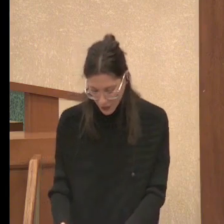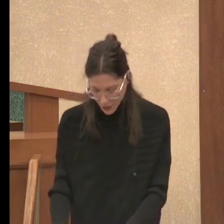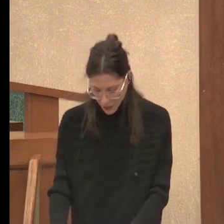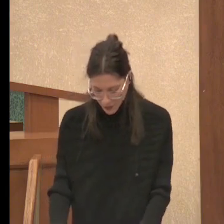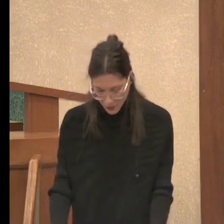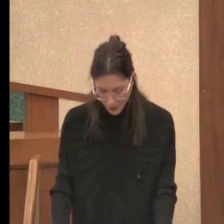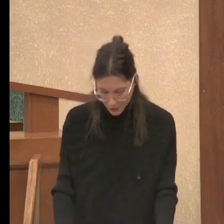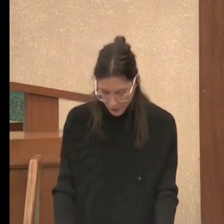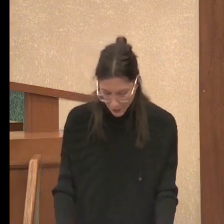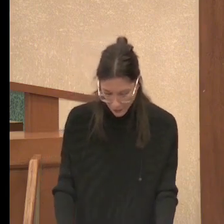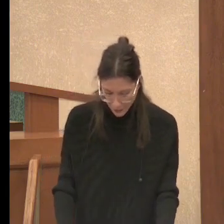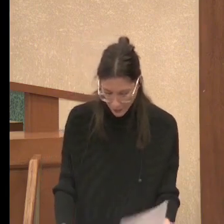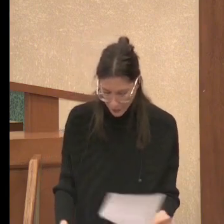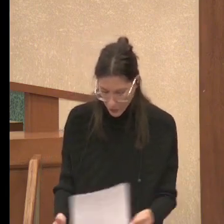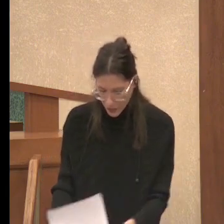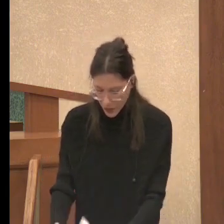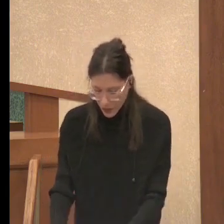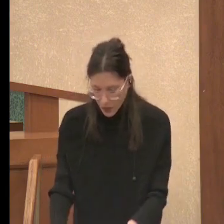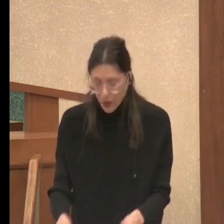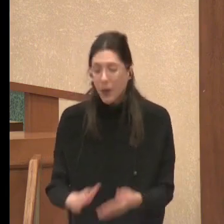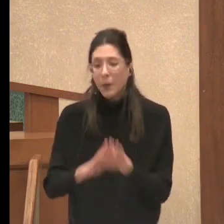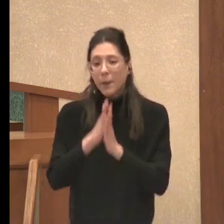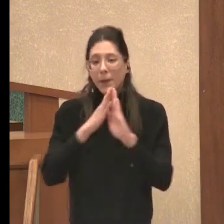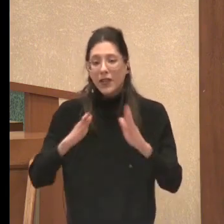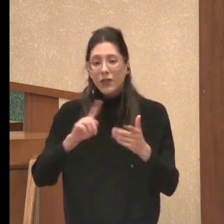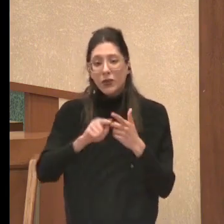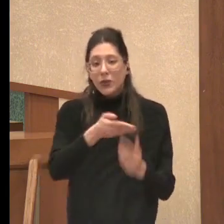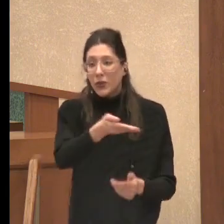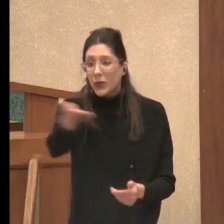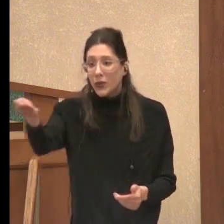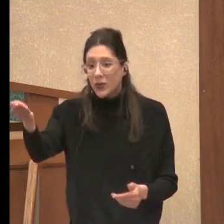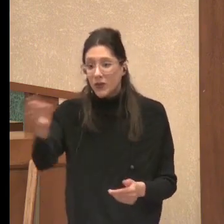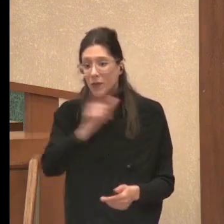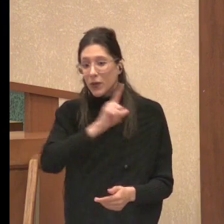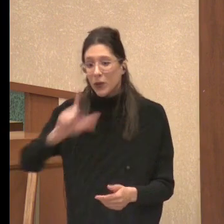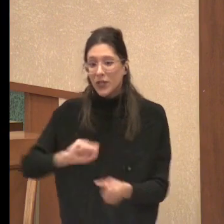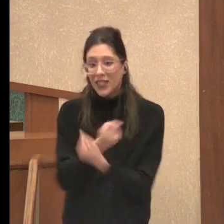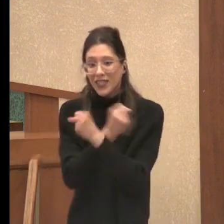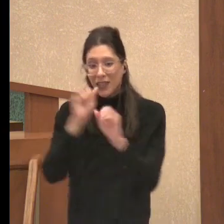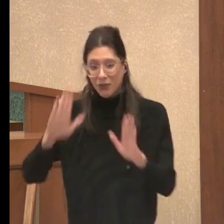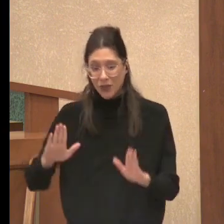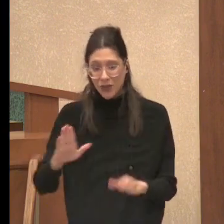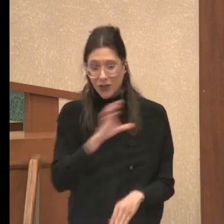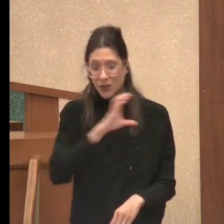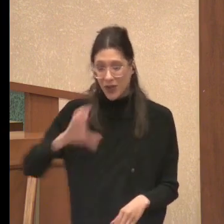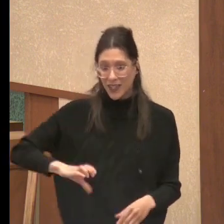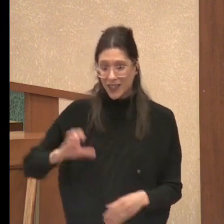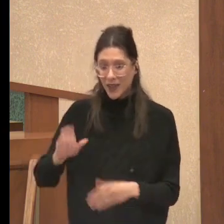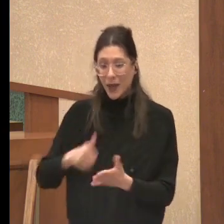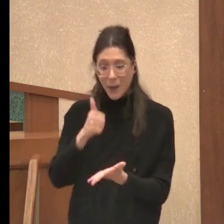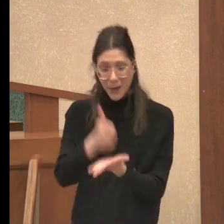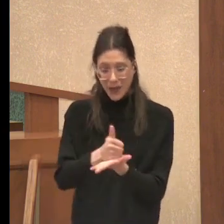Dear friends, grace to you and peace from God our Father and from our Lord and Savior, Jesus Christ. Amen.